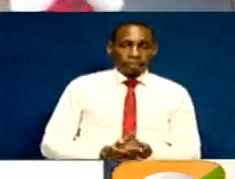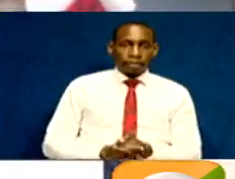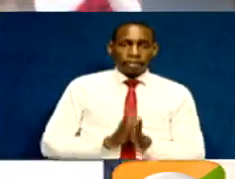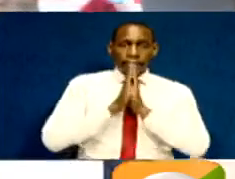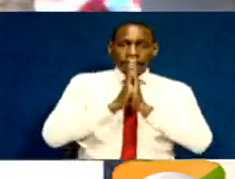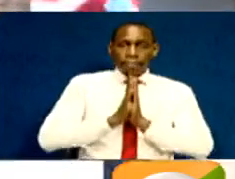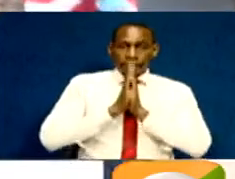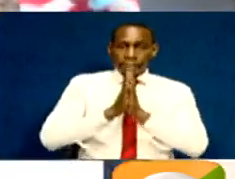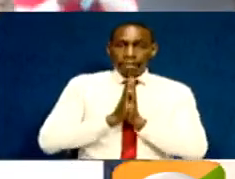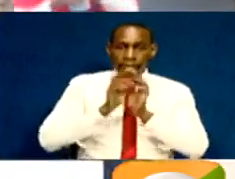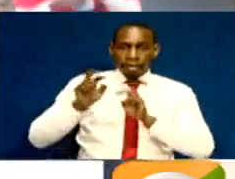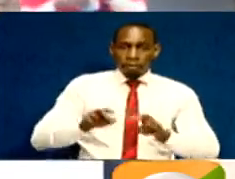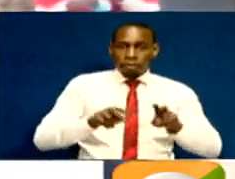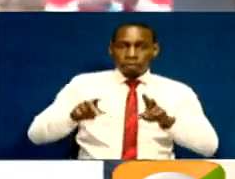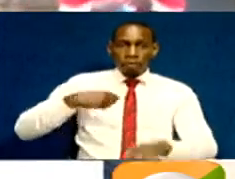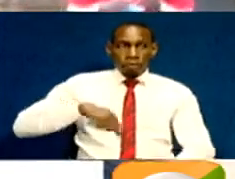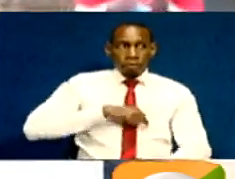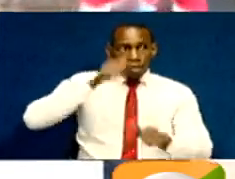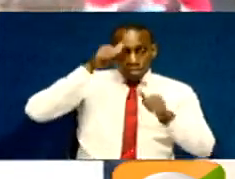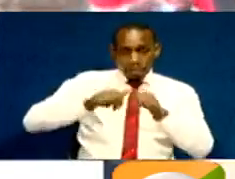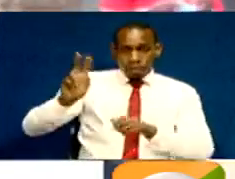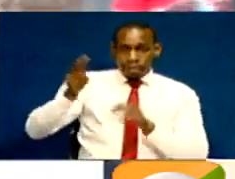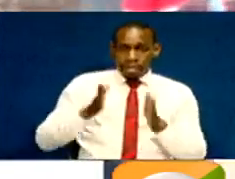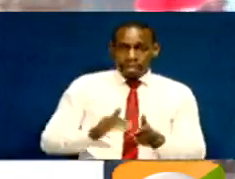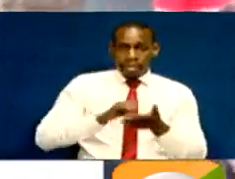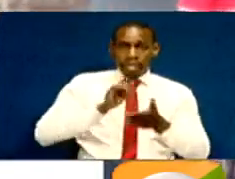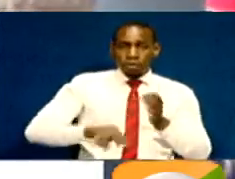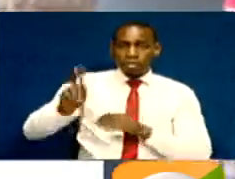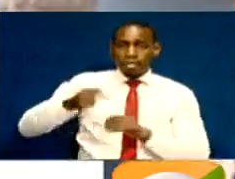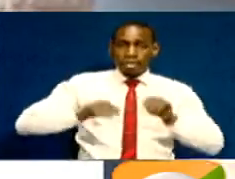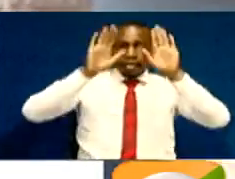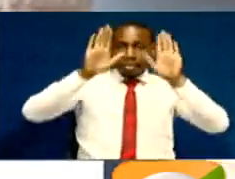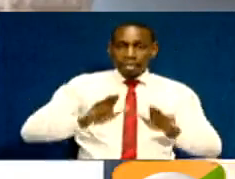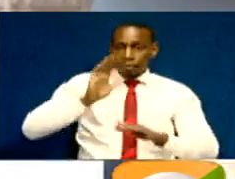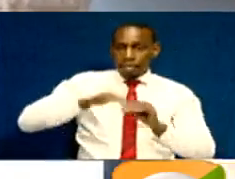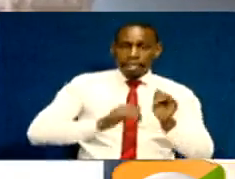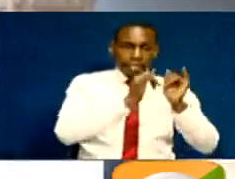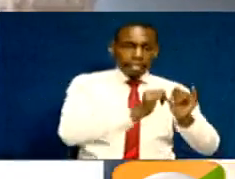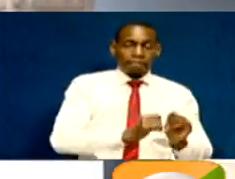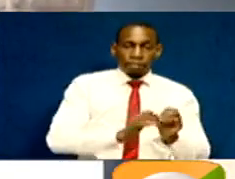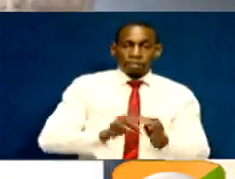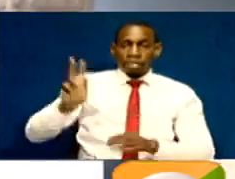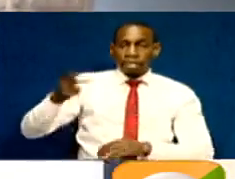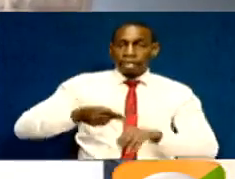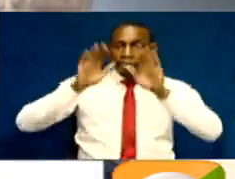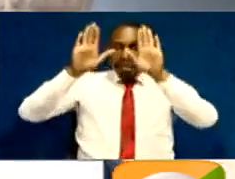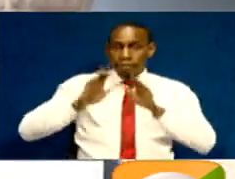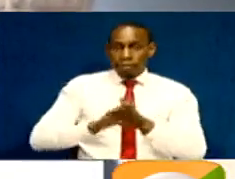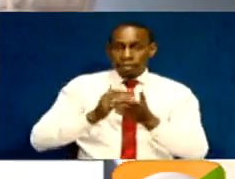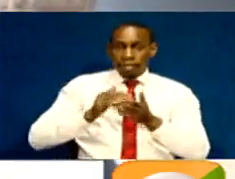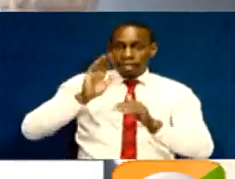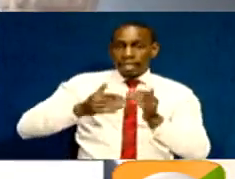walk is to remind the Kenyans, Kenya is bigger than an individual. Kenya is bigger than any